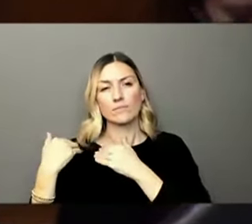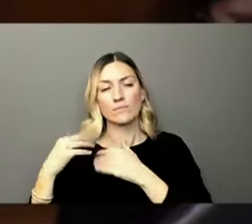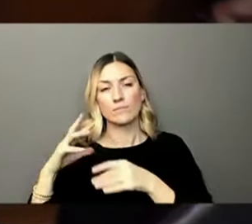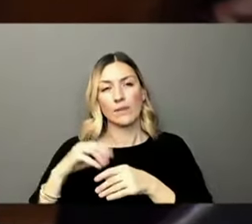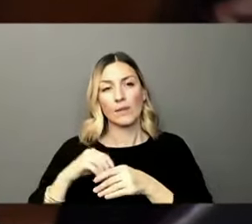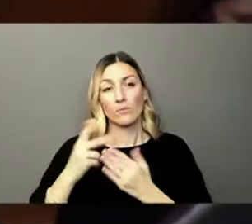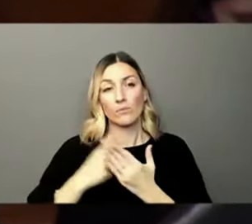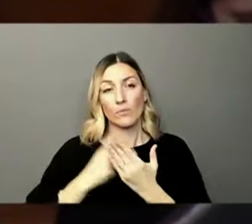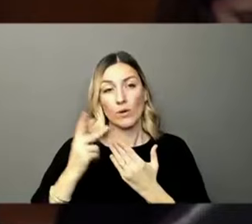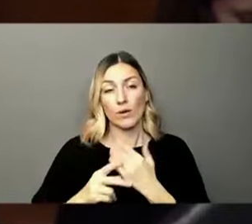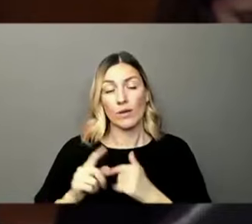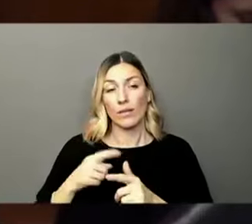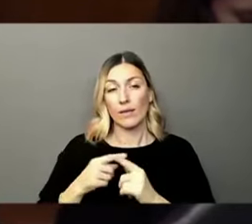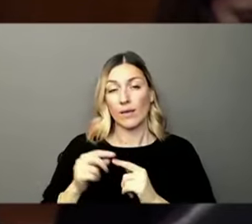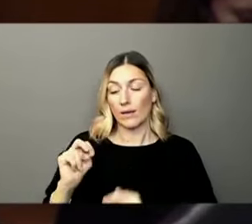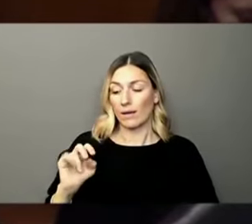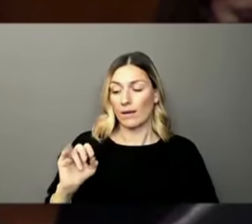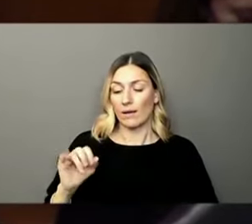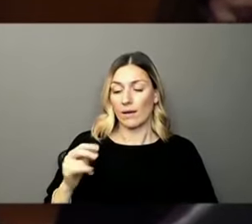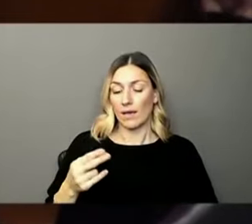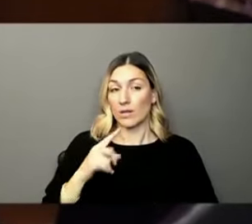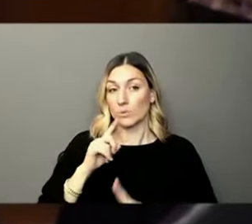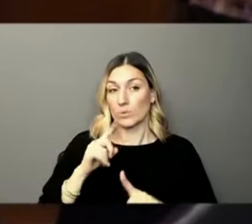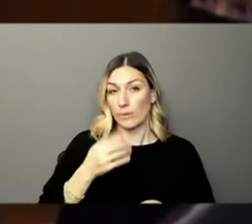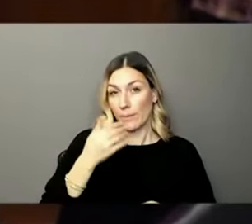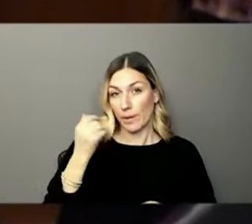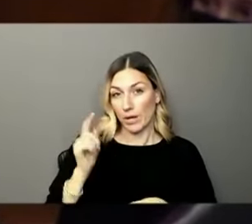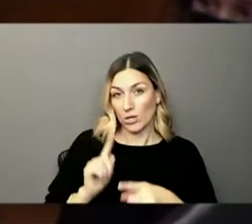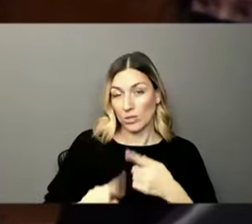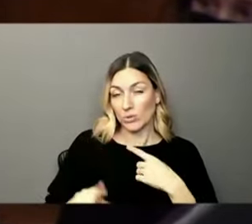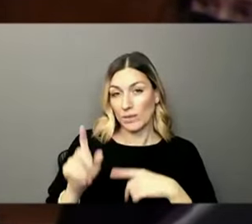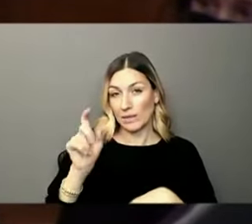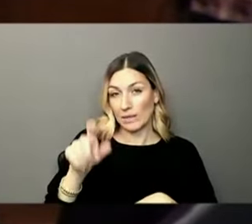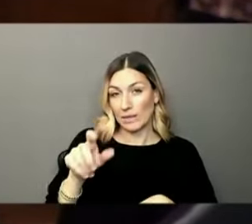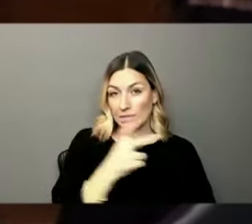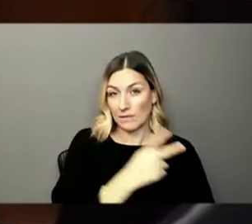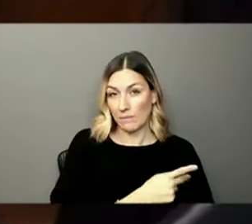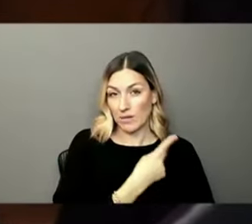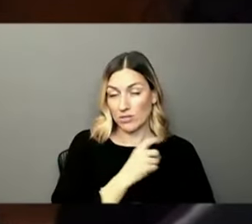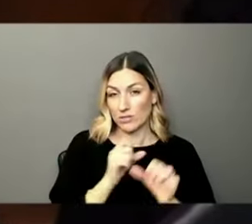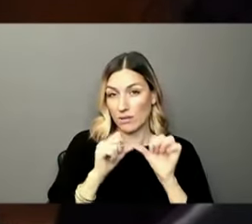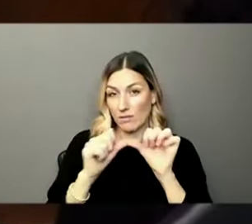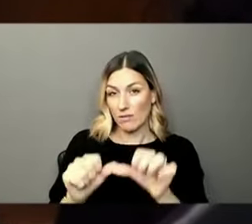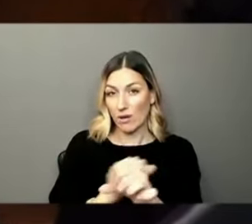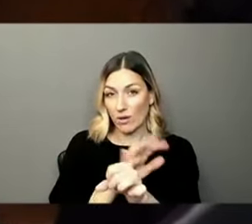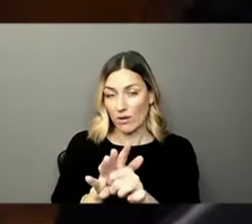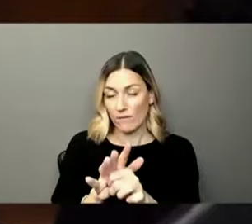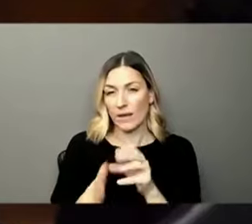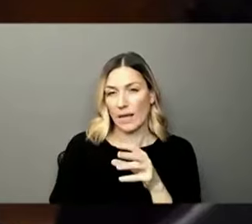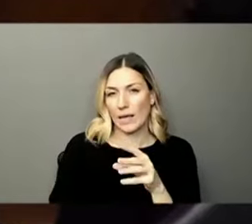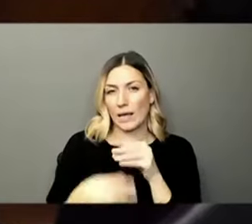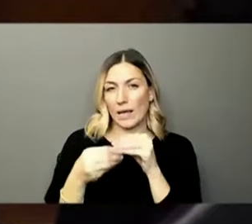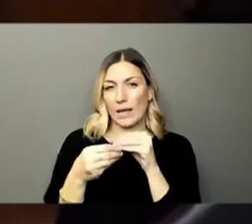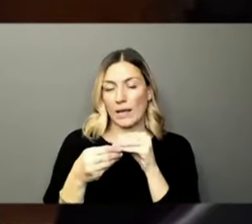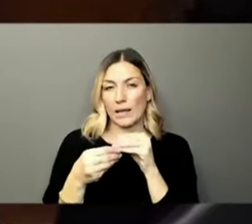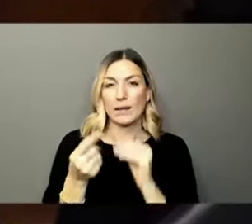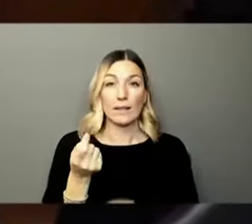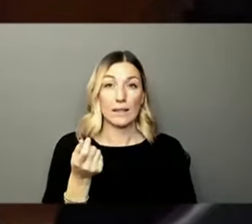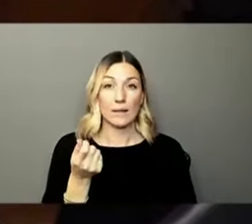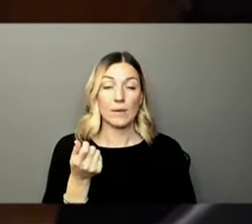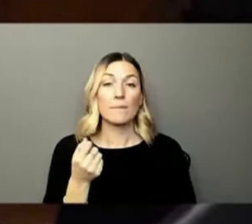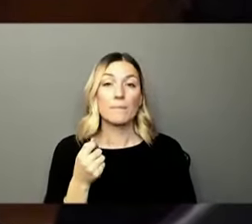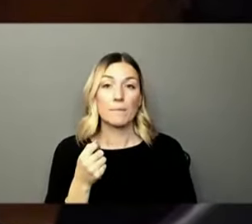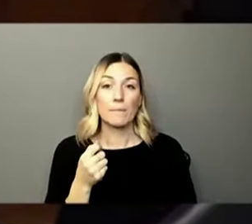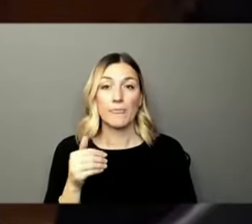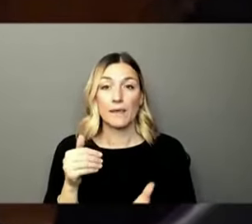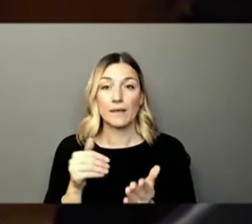the NIH can better respond to the needs of patients with long COVID. And I want to add just a little bit to, Dr.